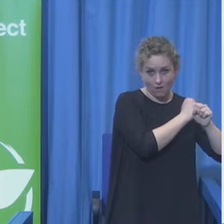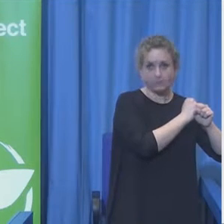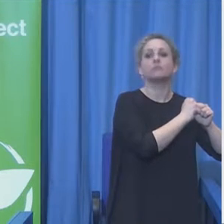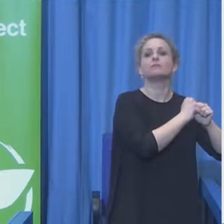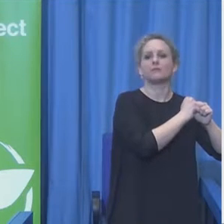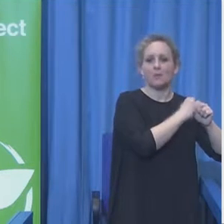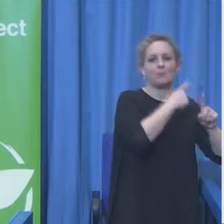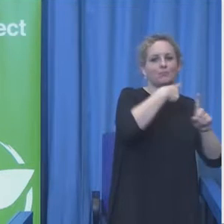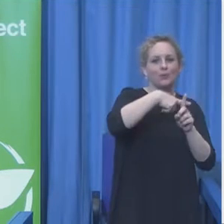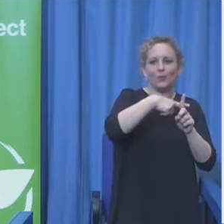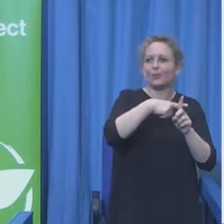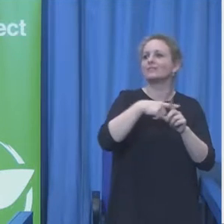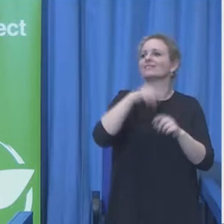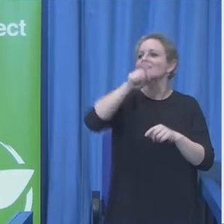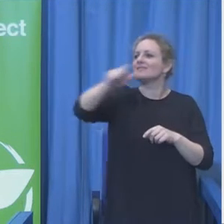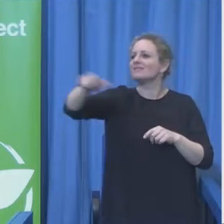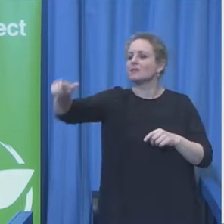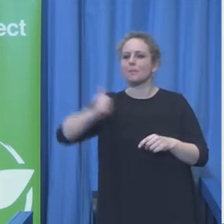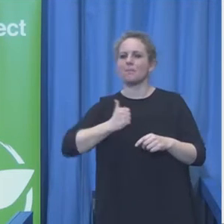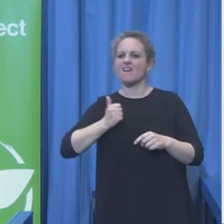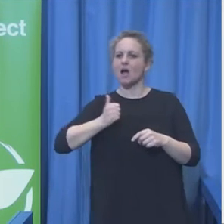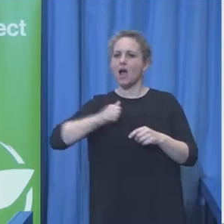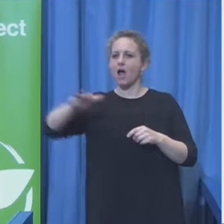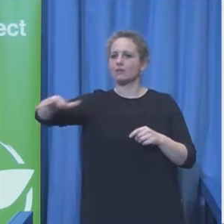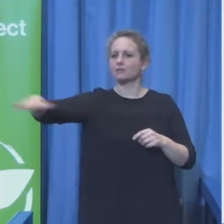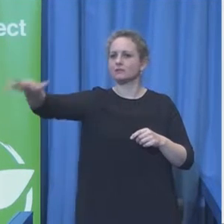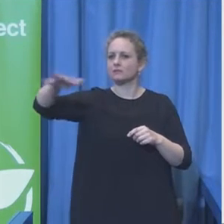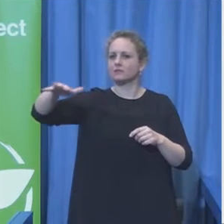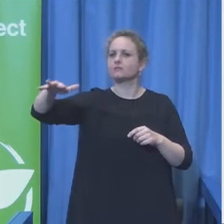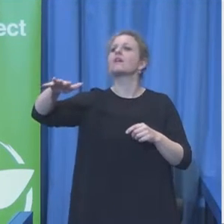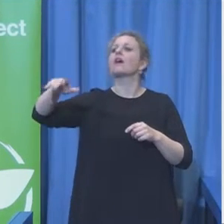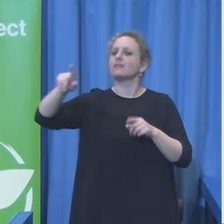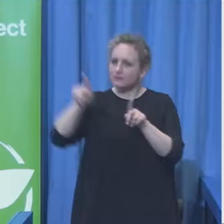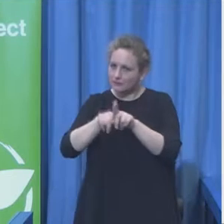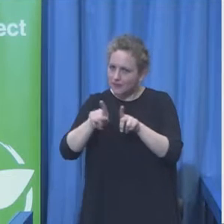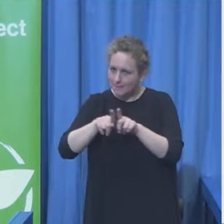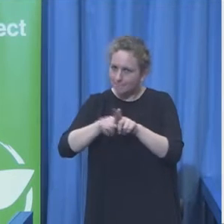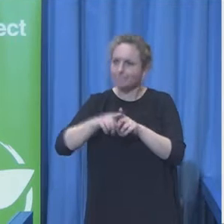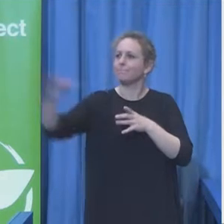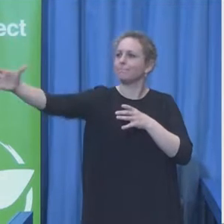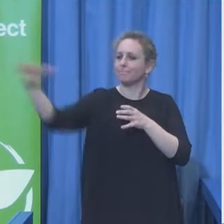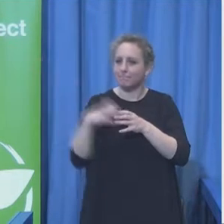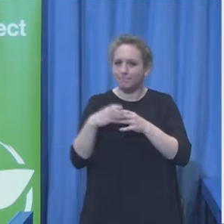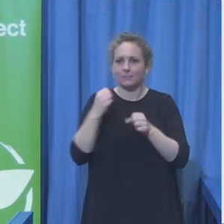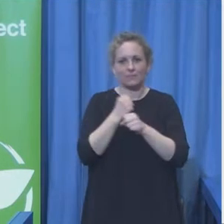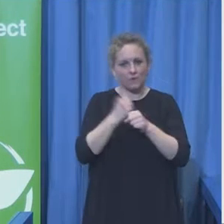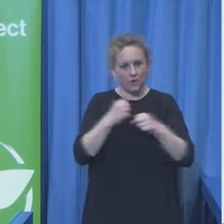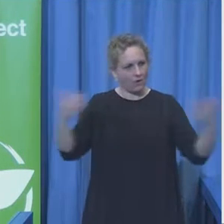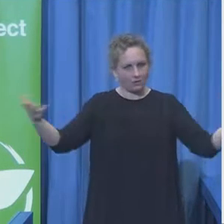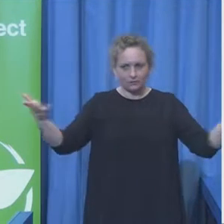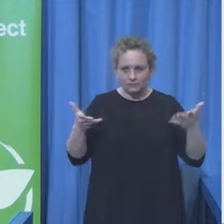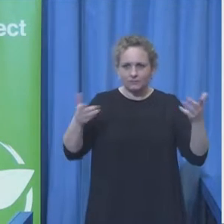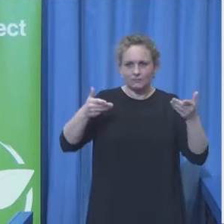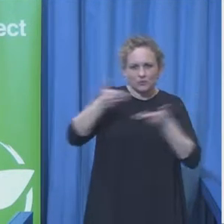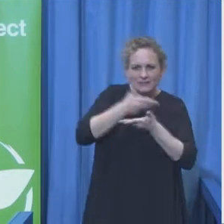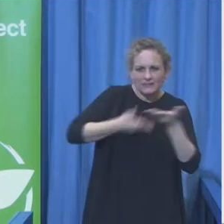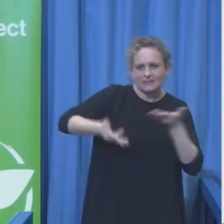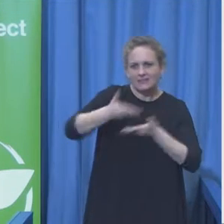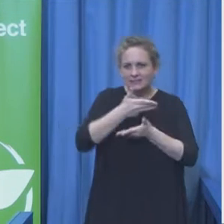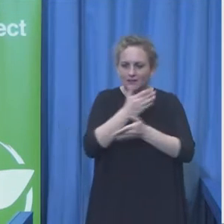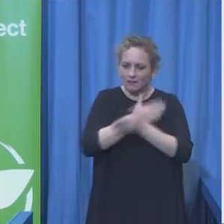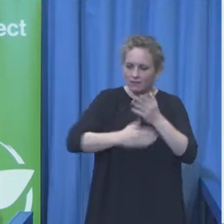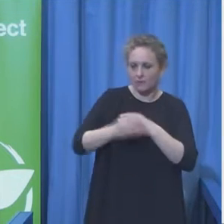they are developing guidelines together with us on persons with disabilities and entrepreneurs. Thank you.